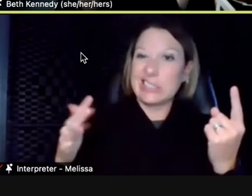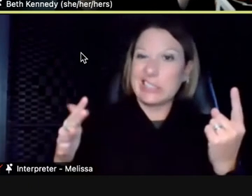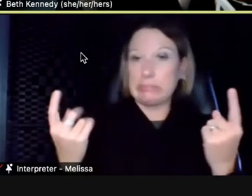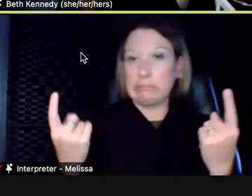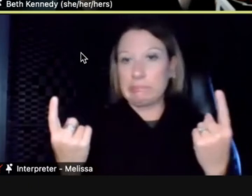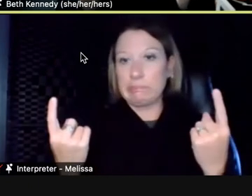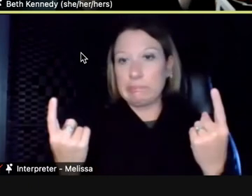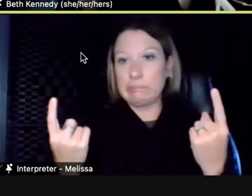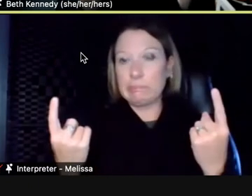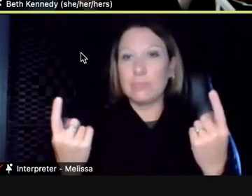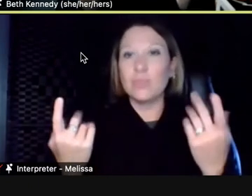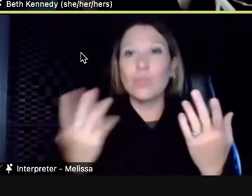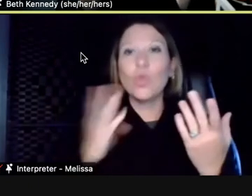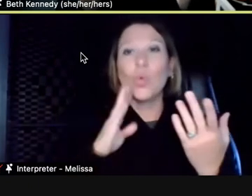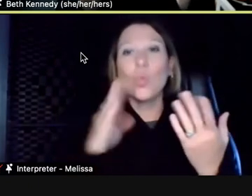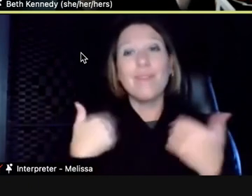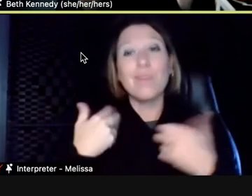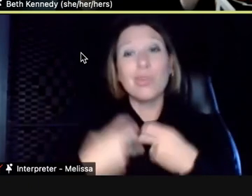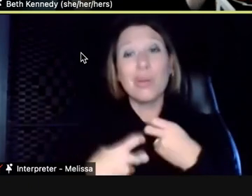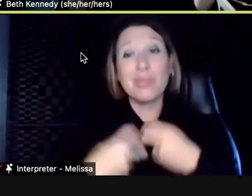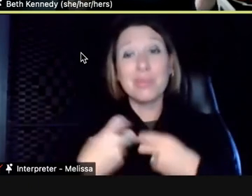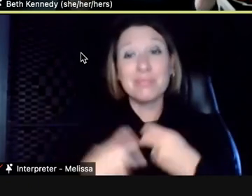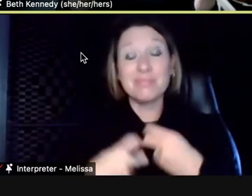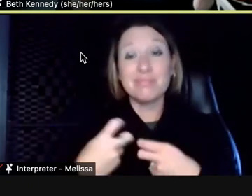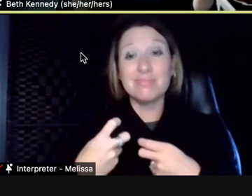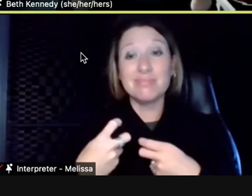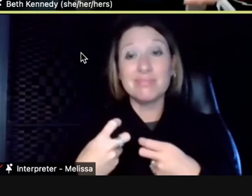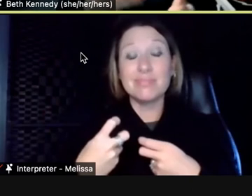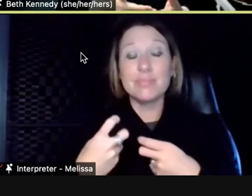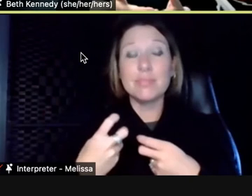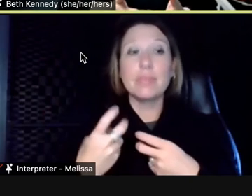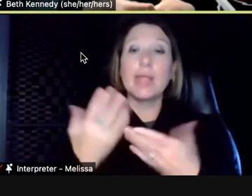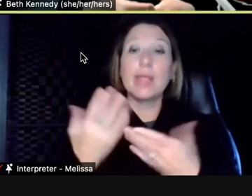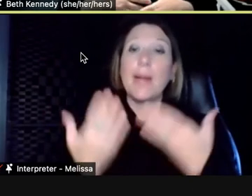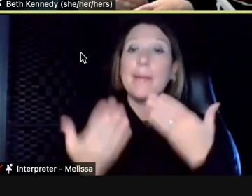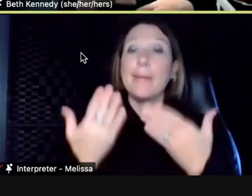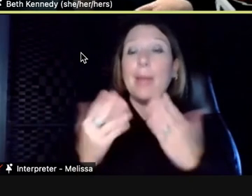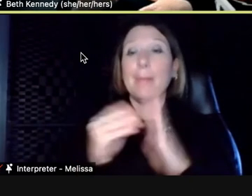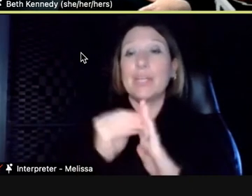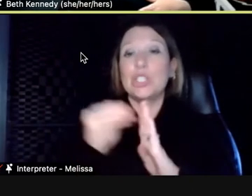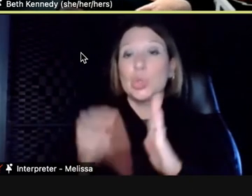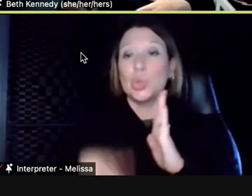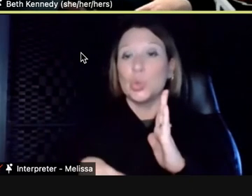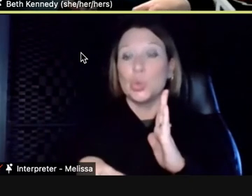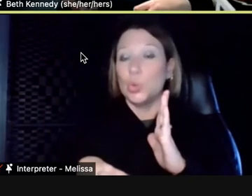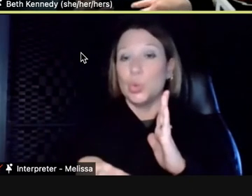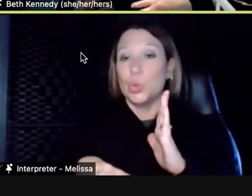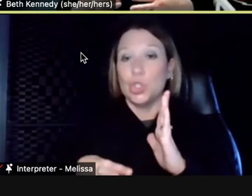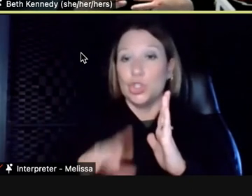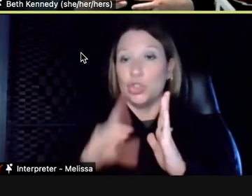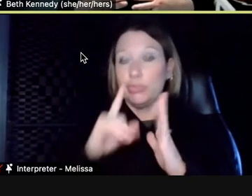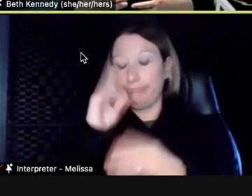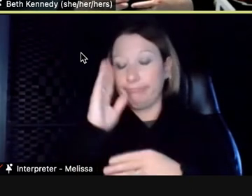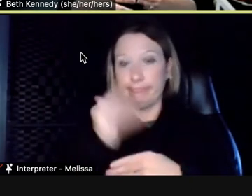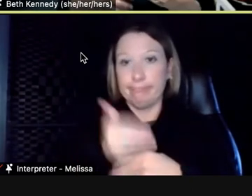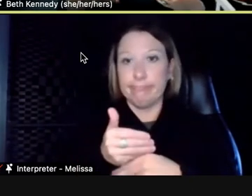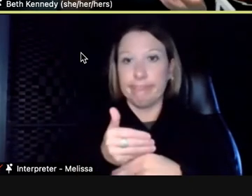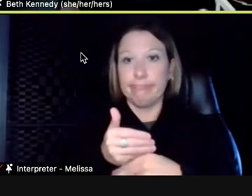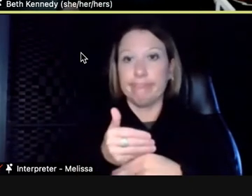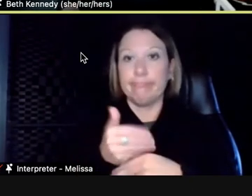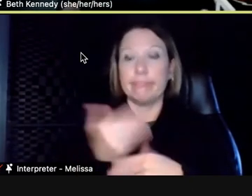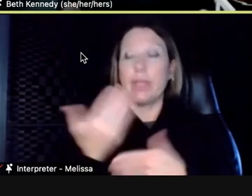there's going to be a problem. We might see students shut down, we might see a behavior problem, we might